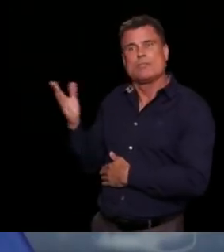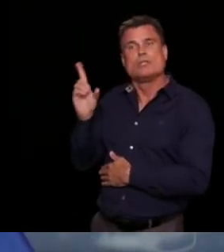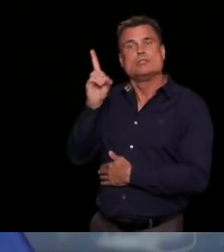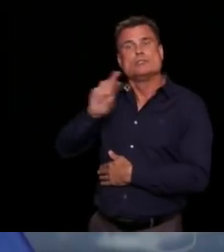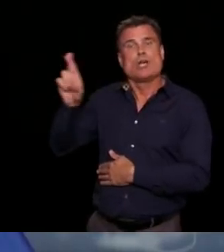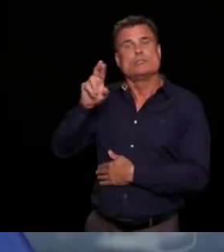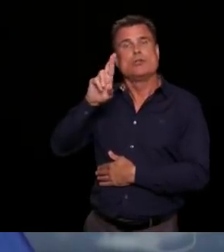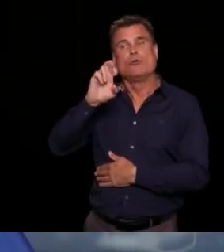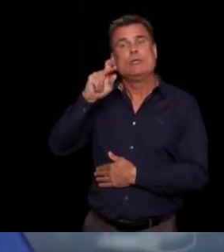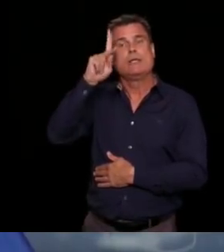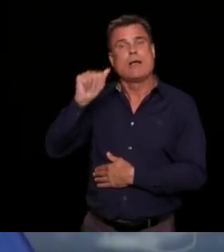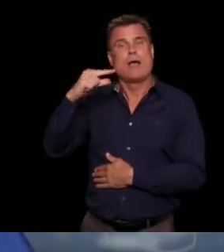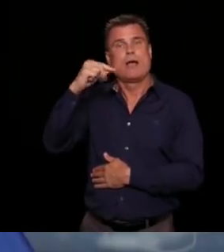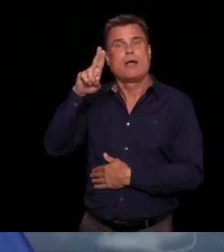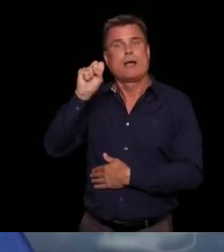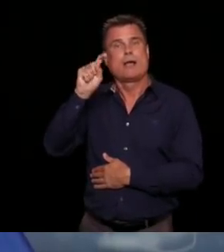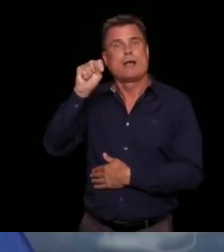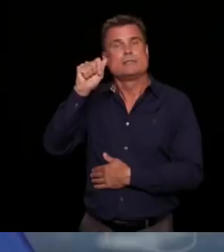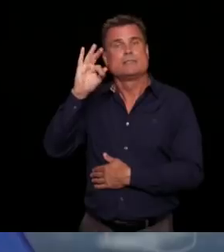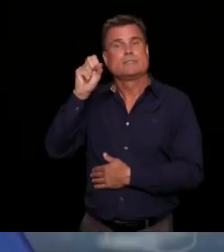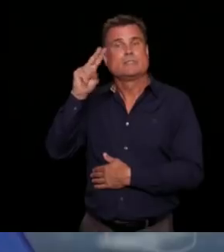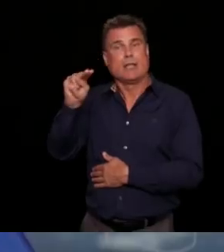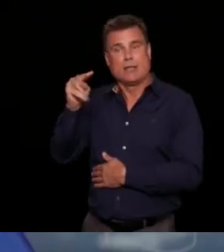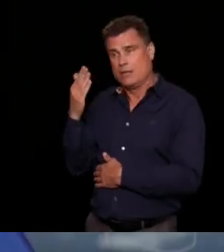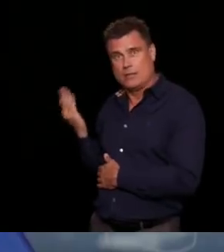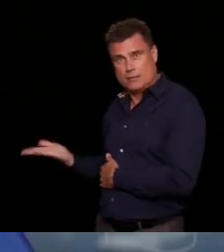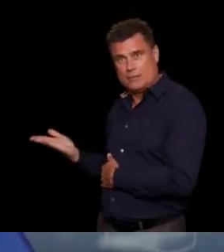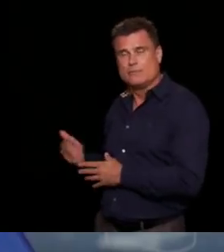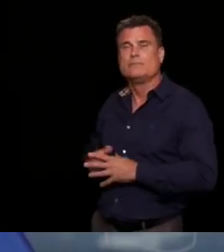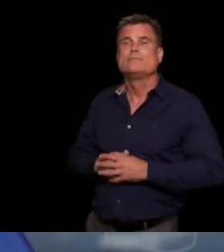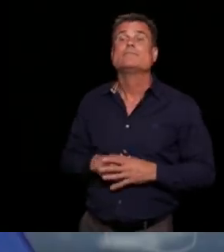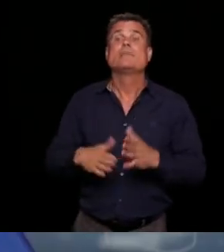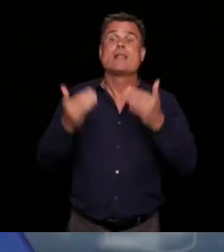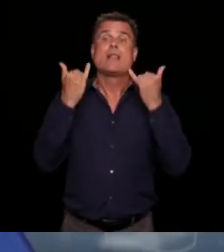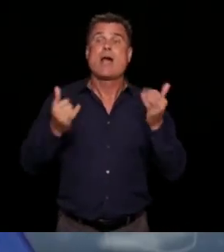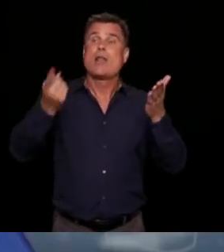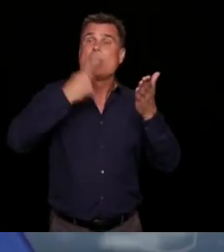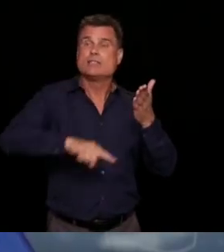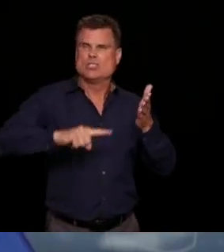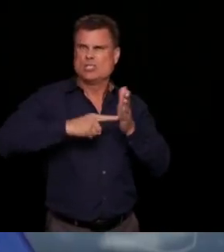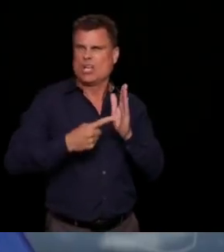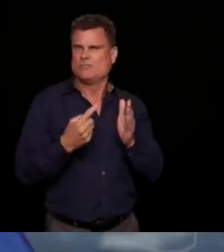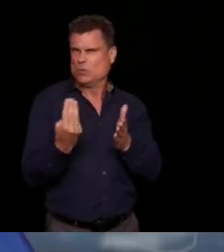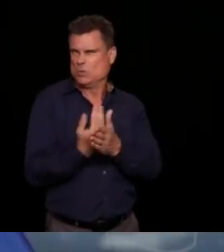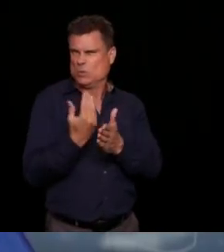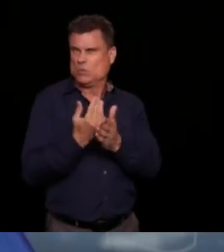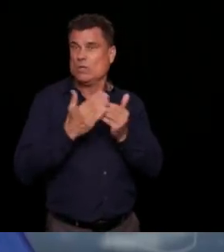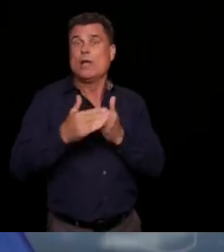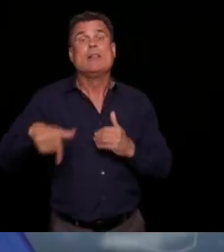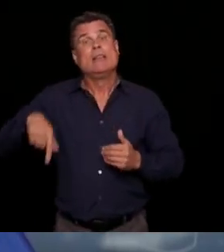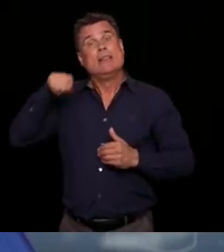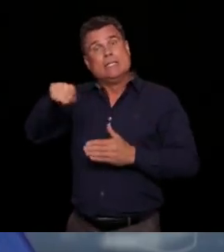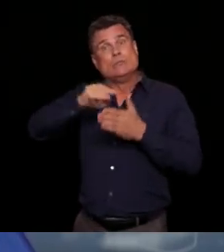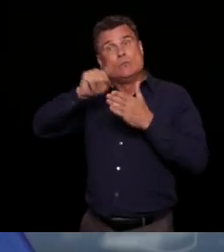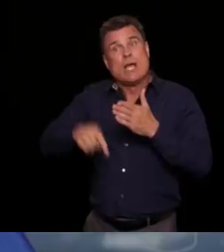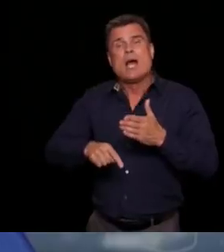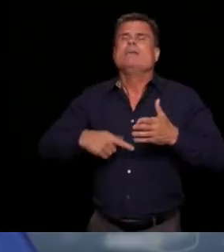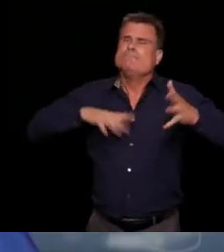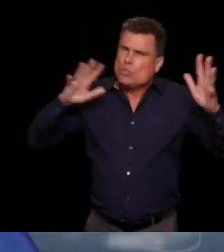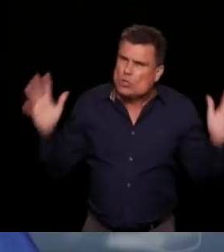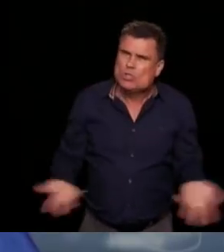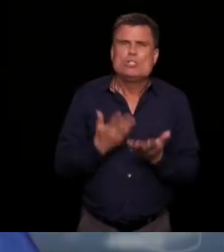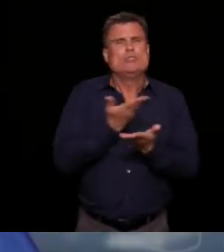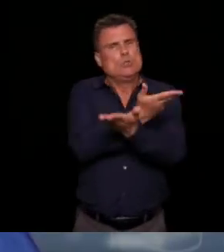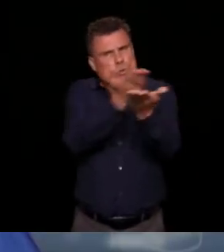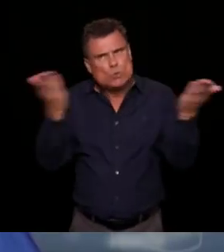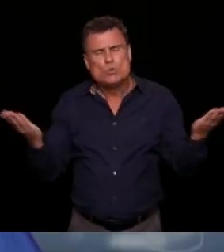more extraordinary professionals and healthcare workers. Next week, we start a brand new week. But this weekend, let's take time for ourselves and those we